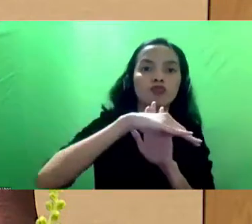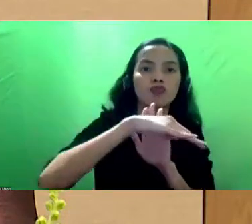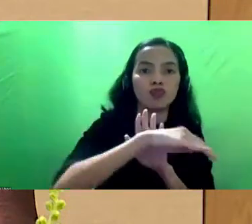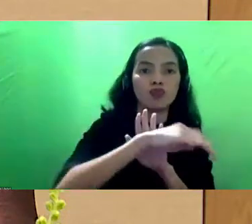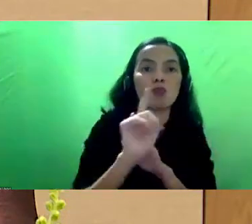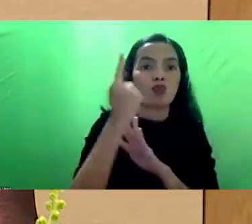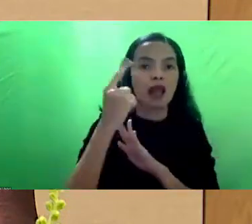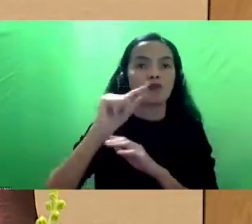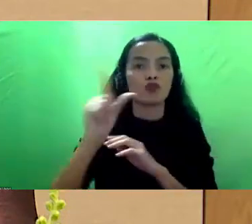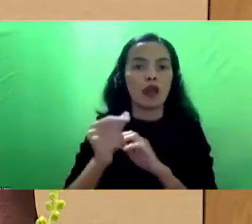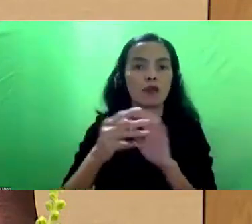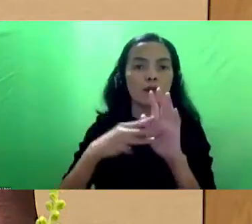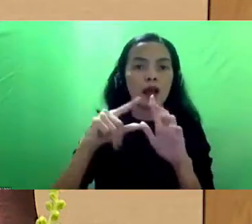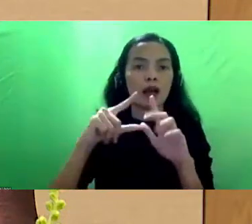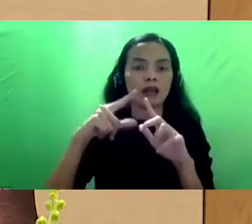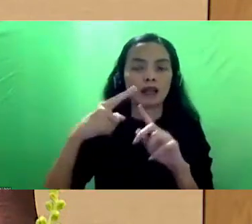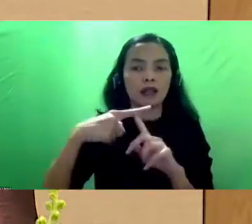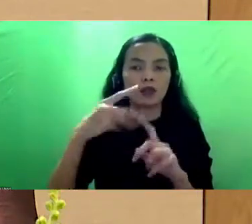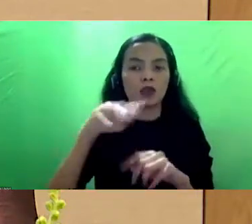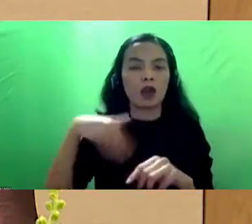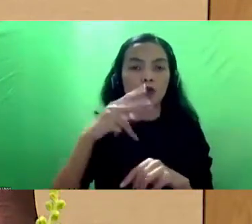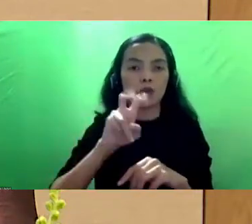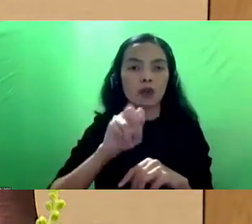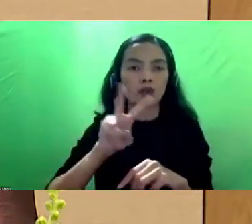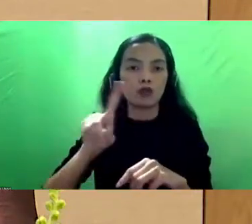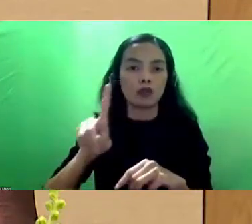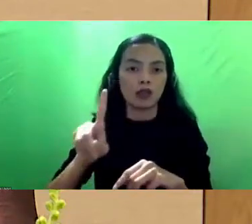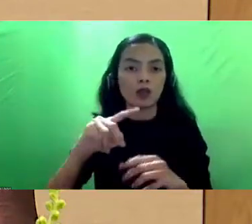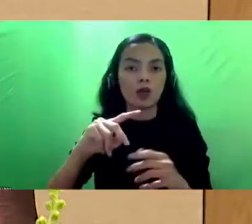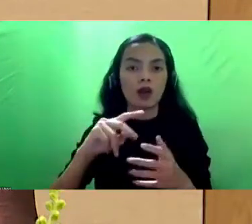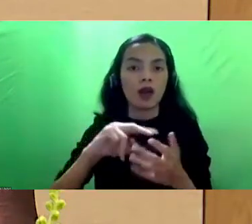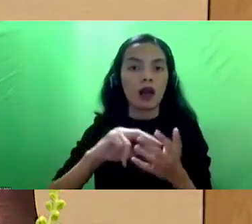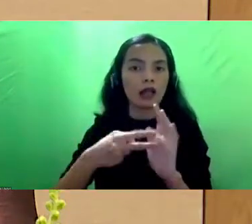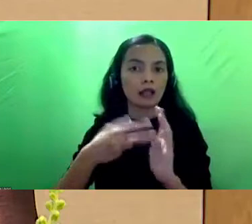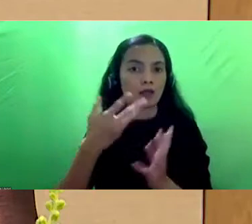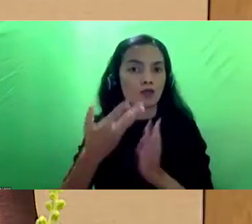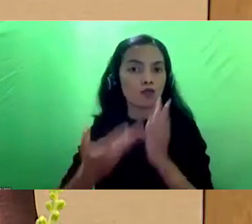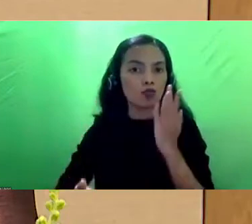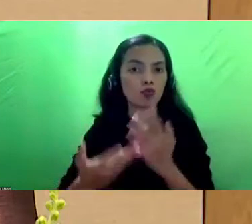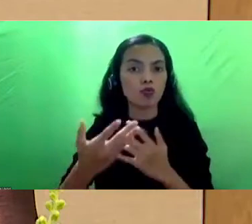them should be attributed to the